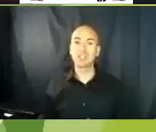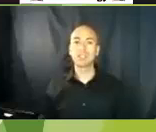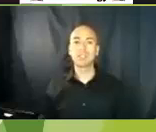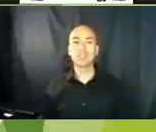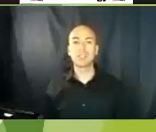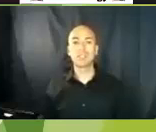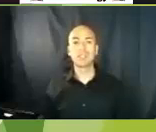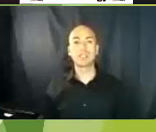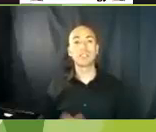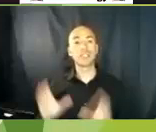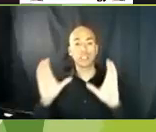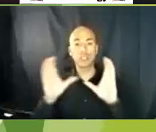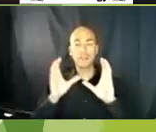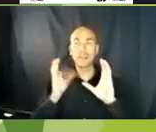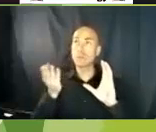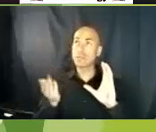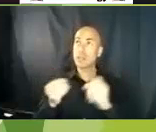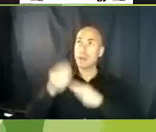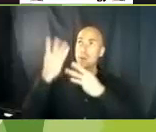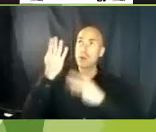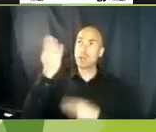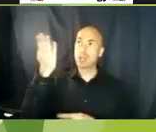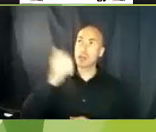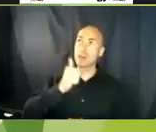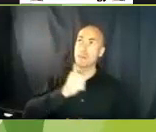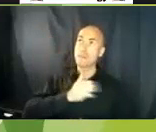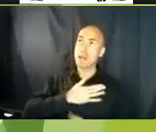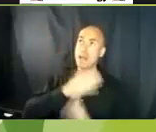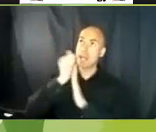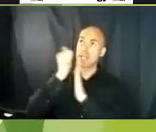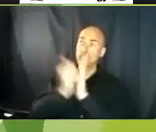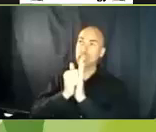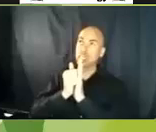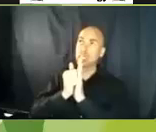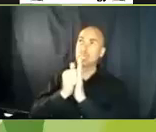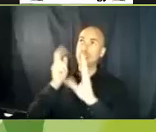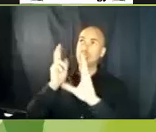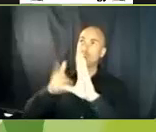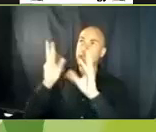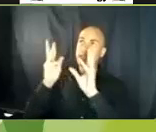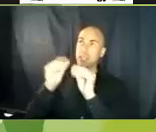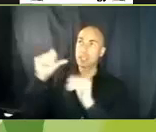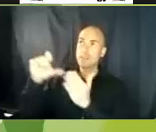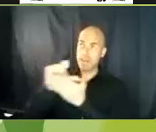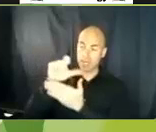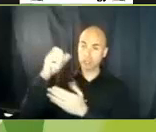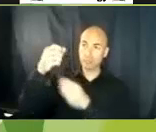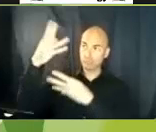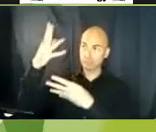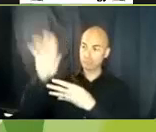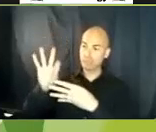presentation. And the certificate will be up on the My Agenda Join session